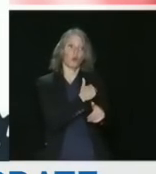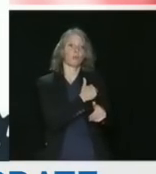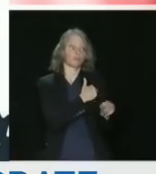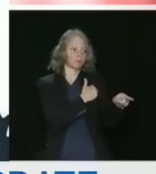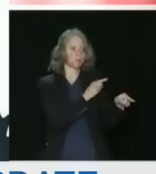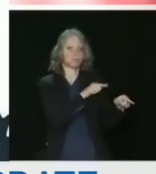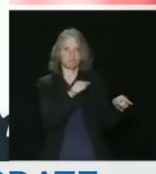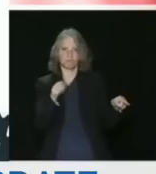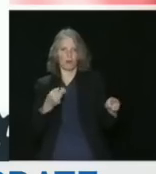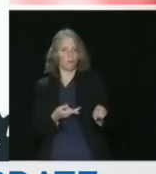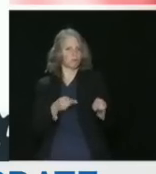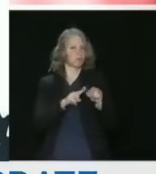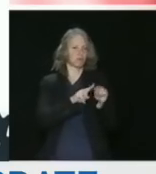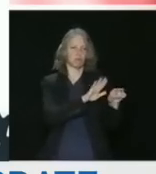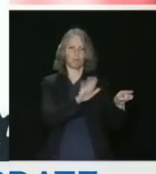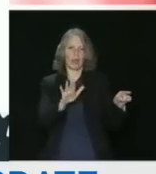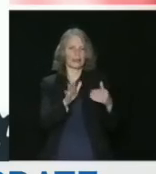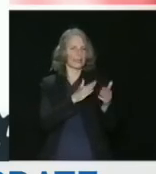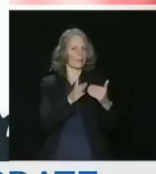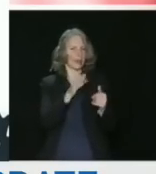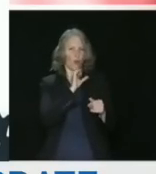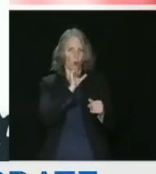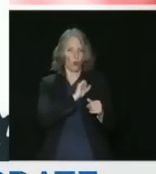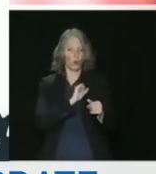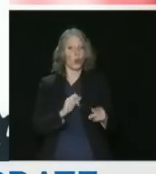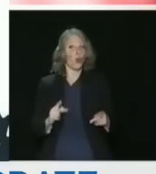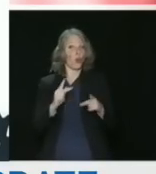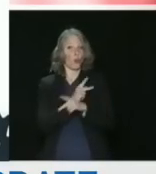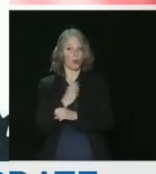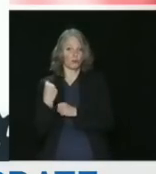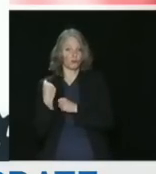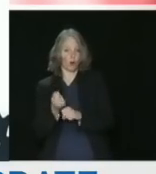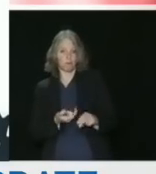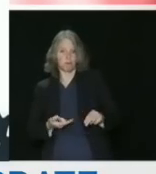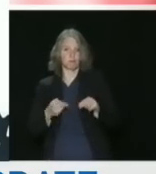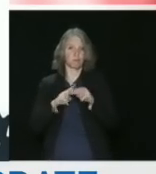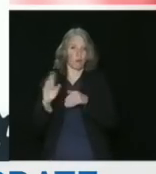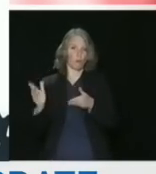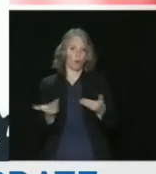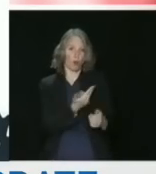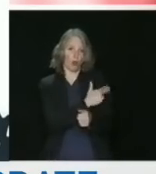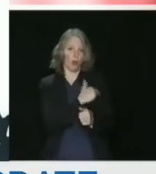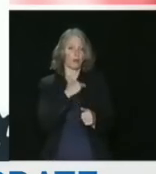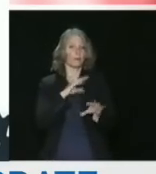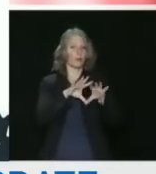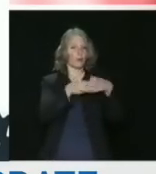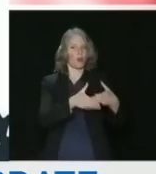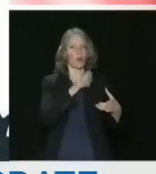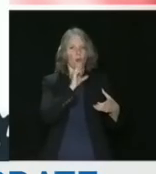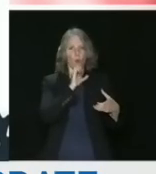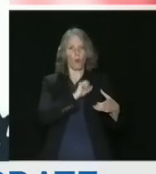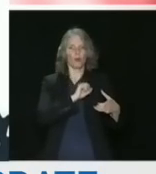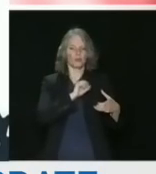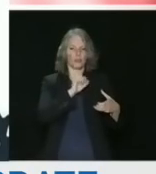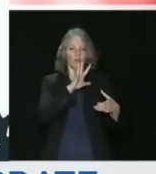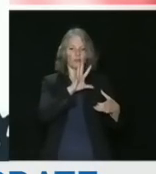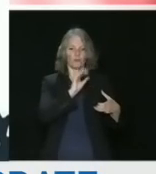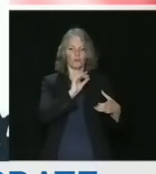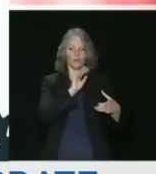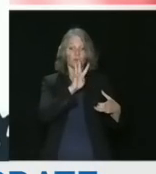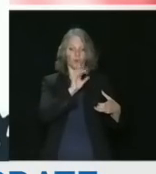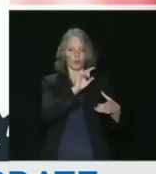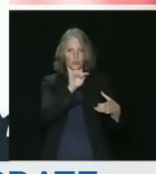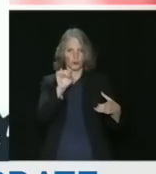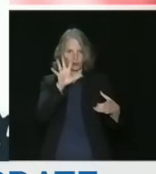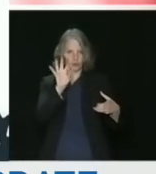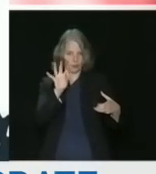hospitalisés all pour les adult cas graves age de groups, COVID-19 the est steepest donc rise située in the chez average les number of adultes cases âgés de hospitalized for 40 severe à COVID-19 59 related ans. illness is being Vous